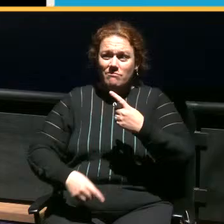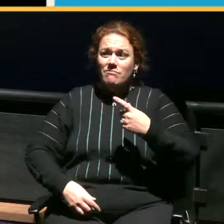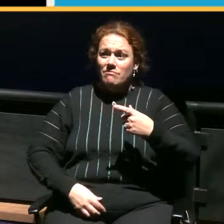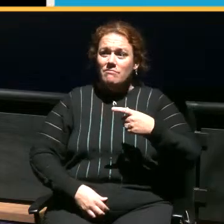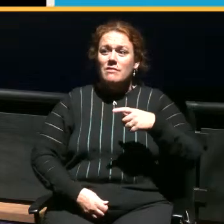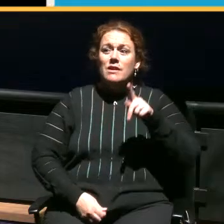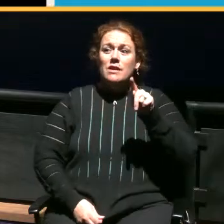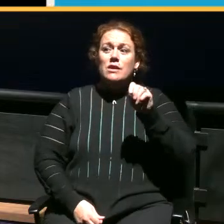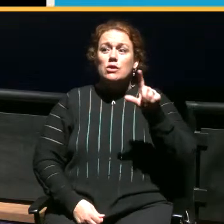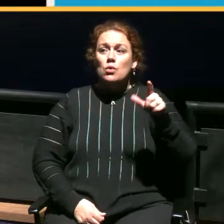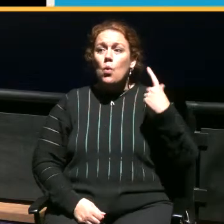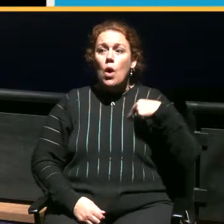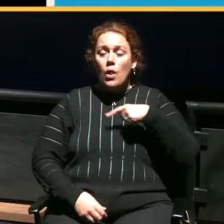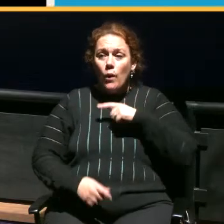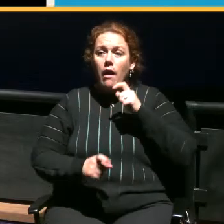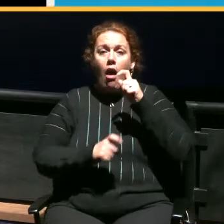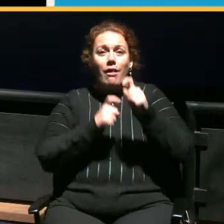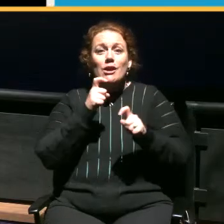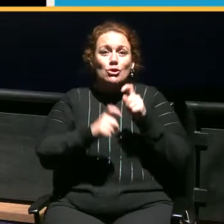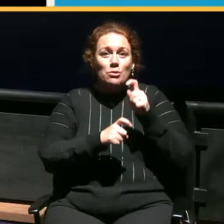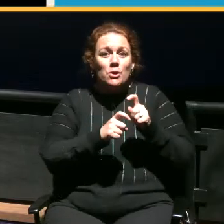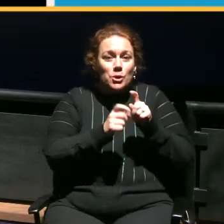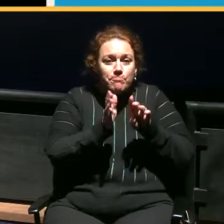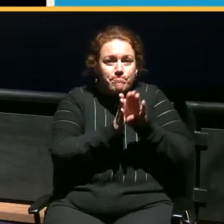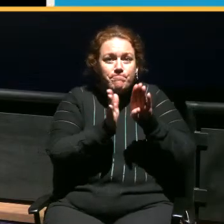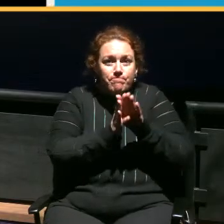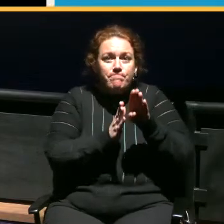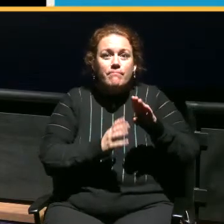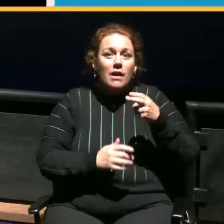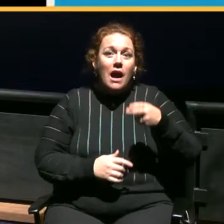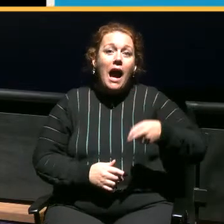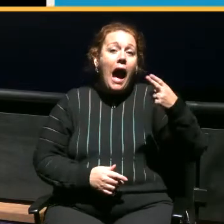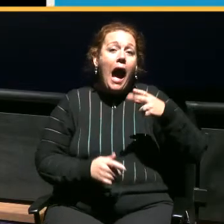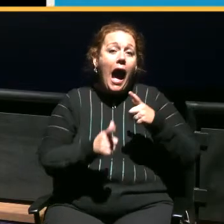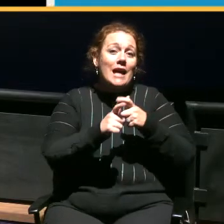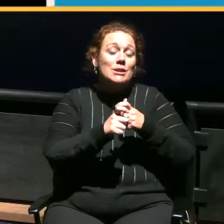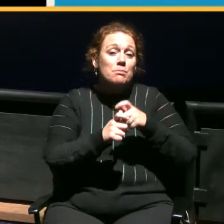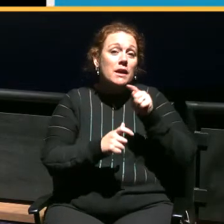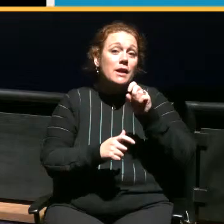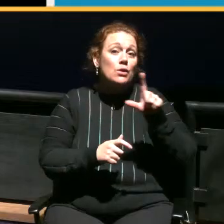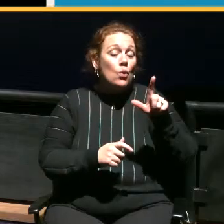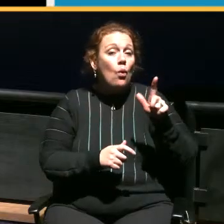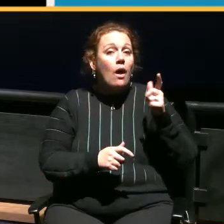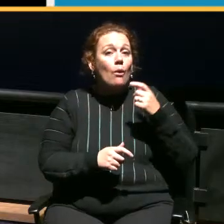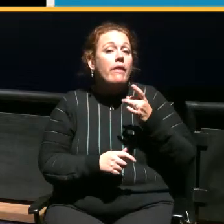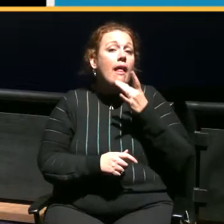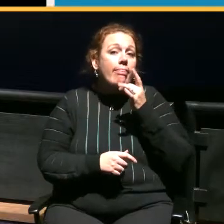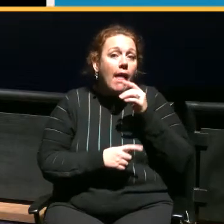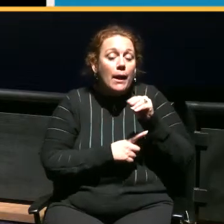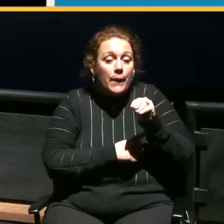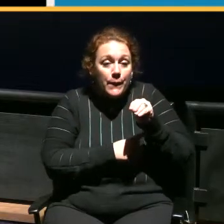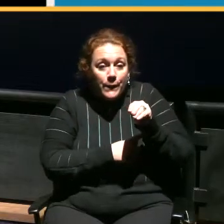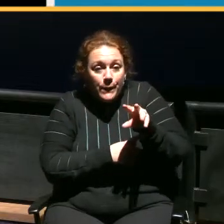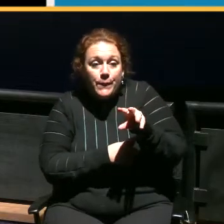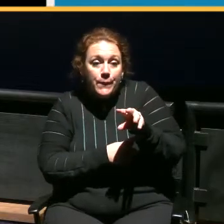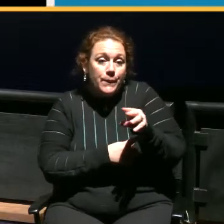all contributed to the building of. It was a high-speed tool that with a light on it, and